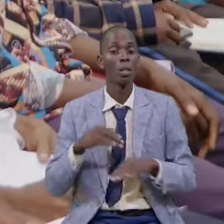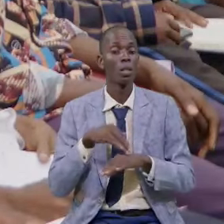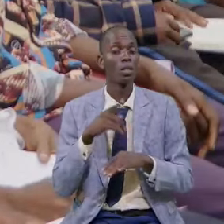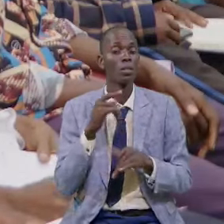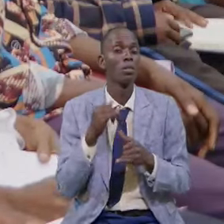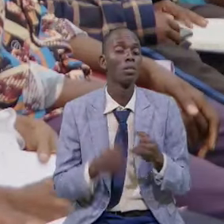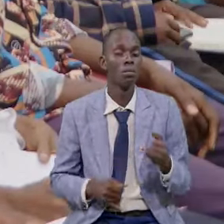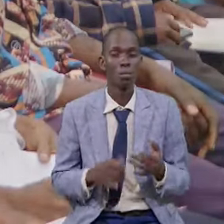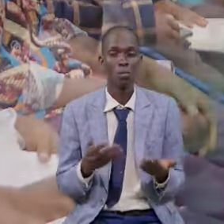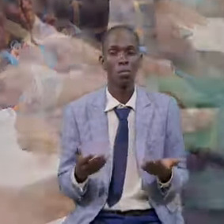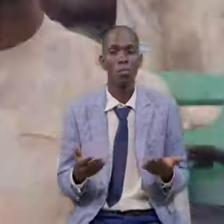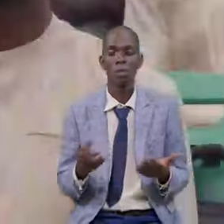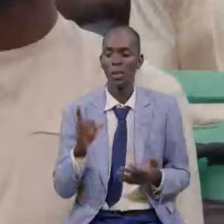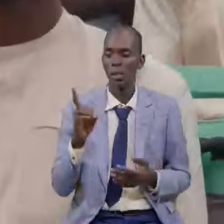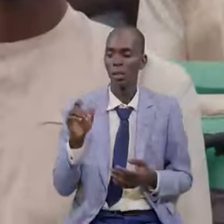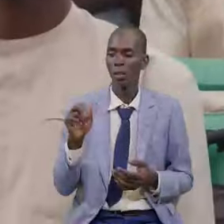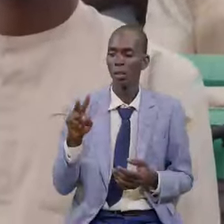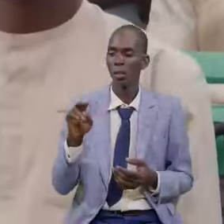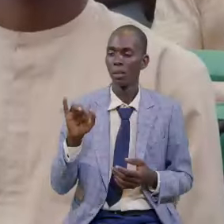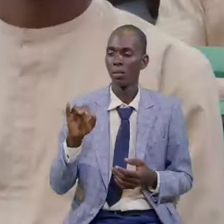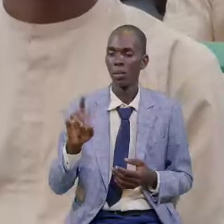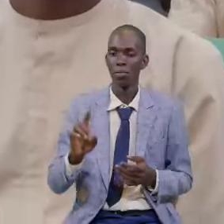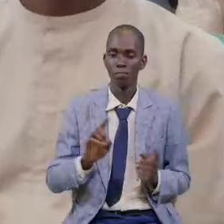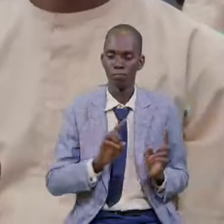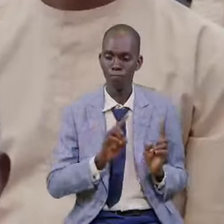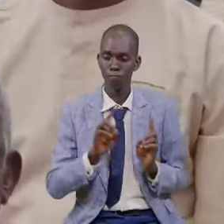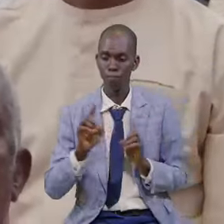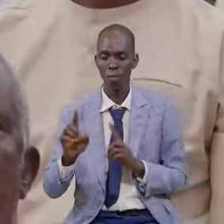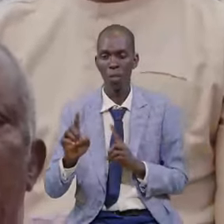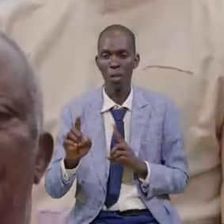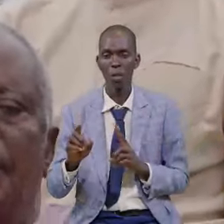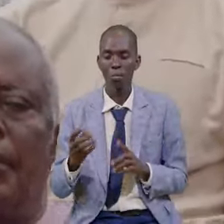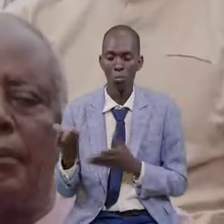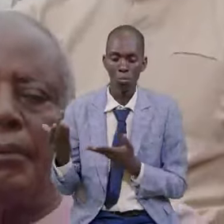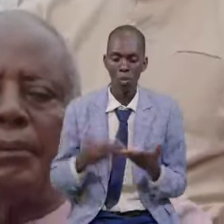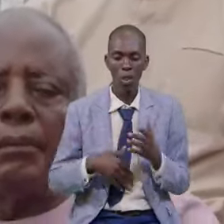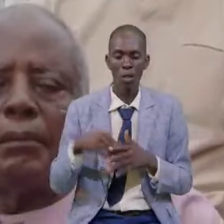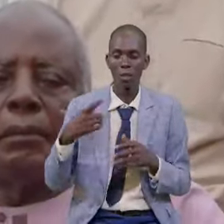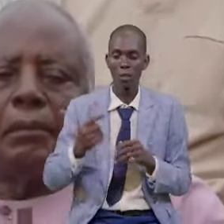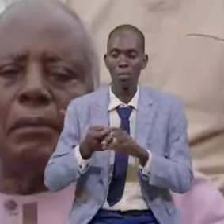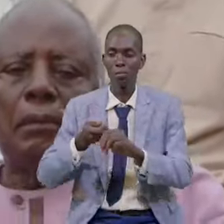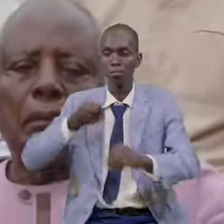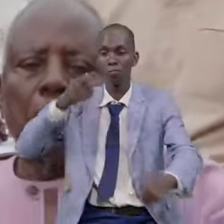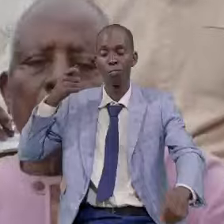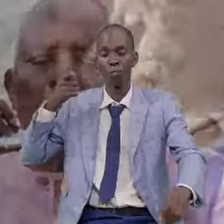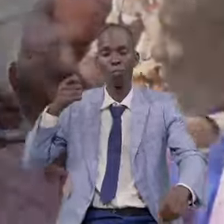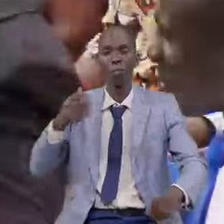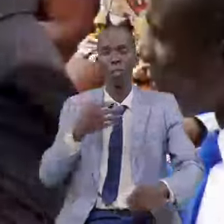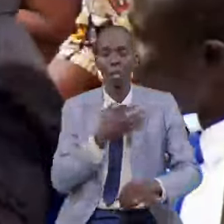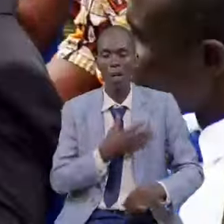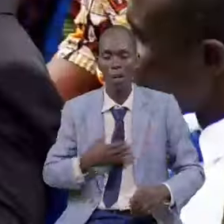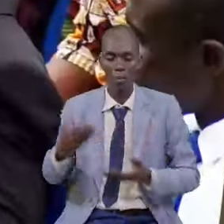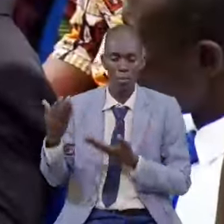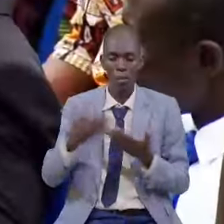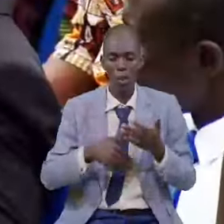when he came, he had the sling. And he put the stone, one out of five. One out